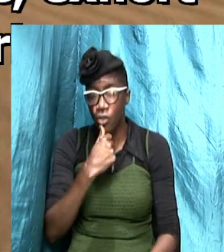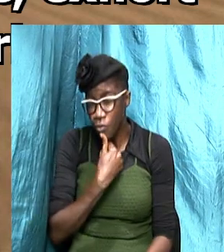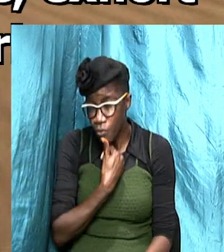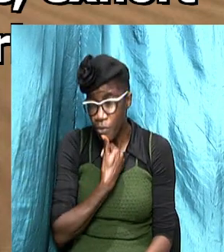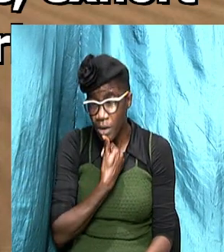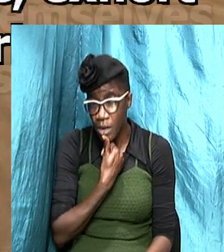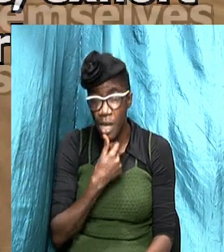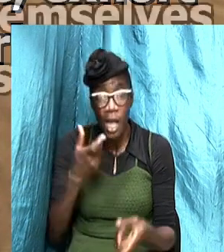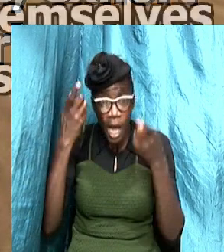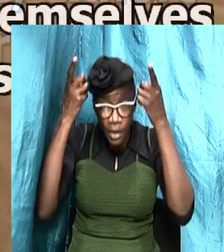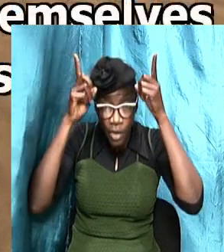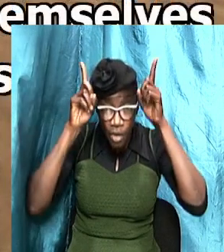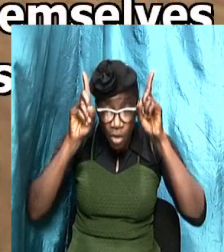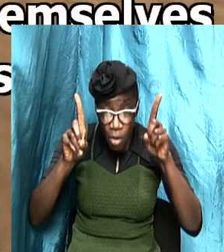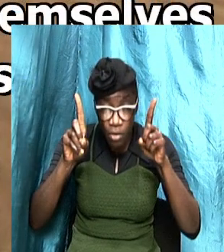doctrine